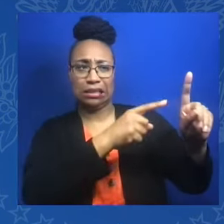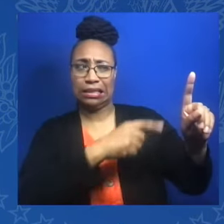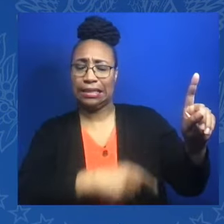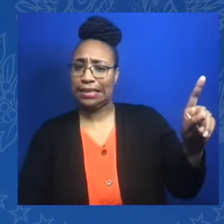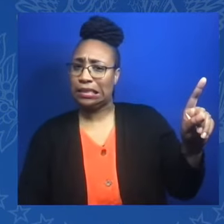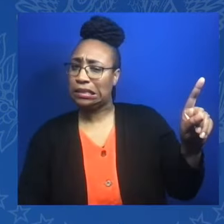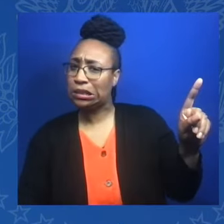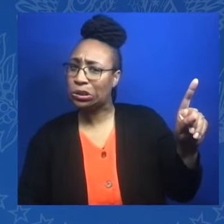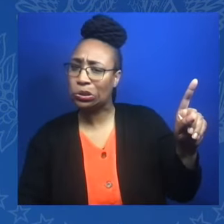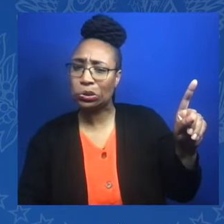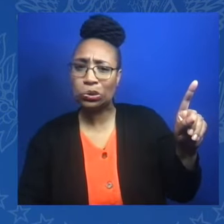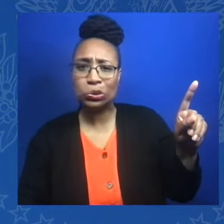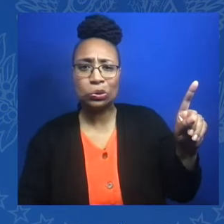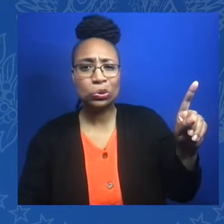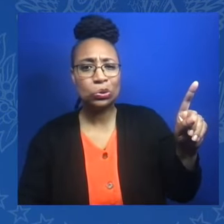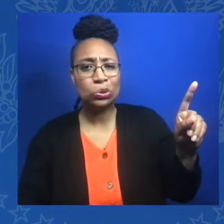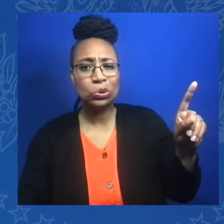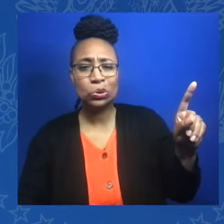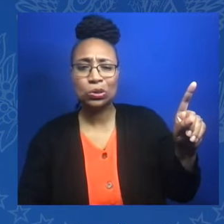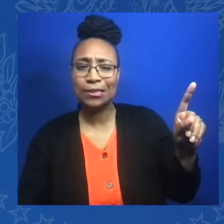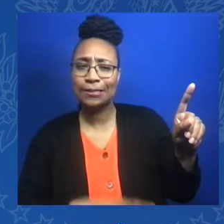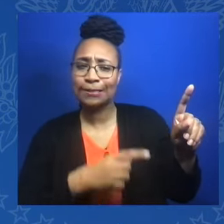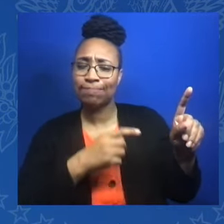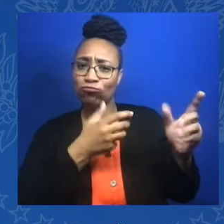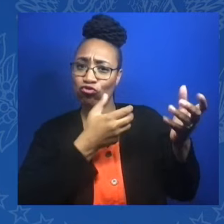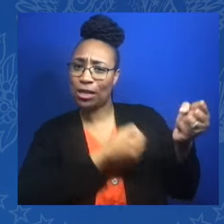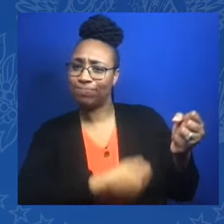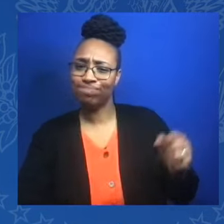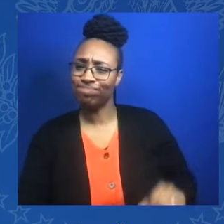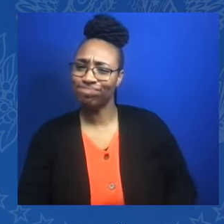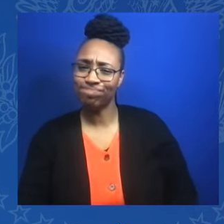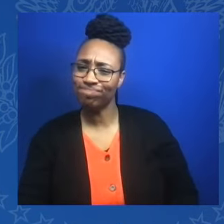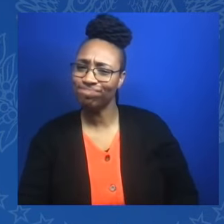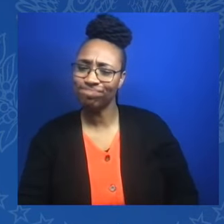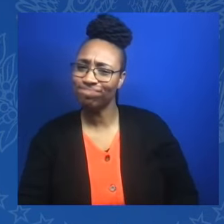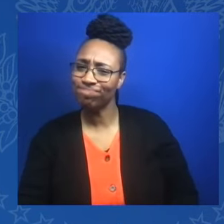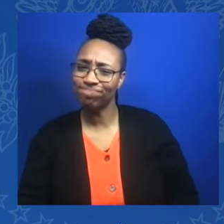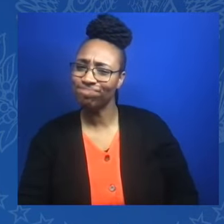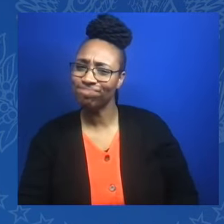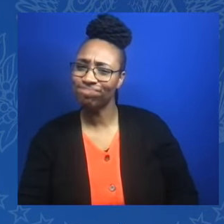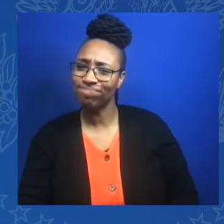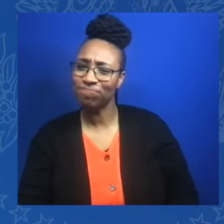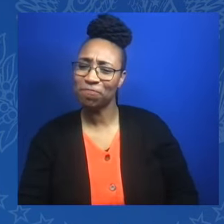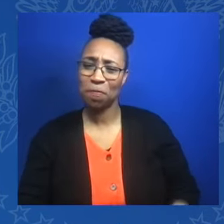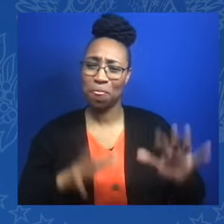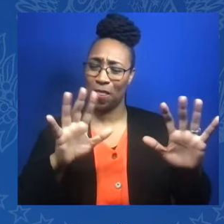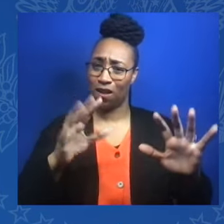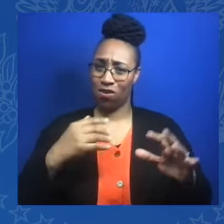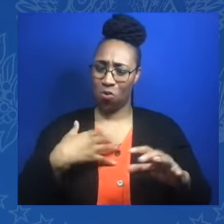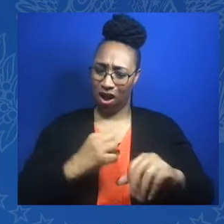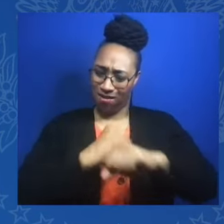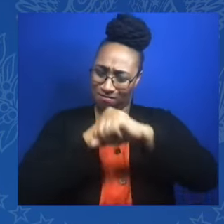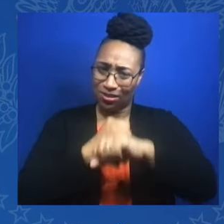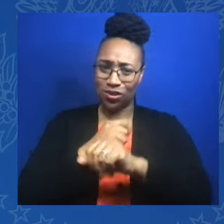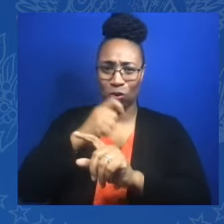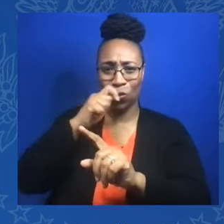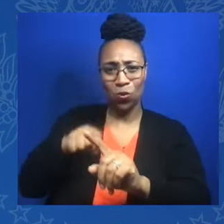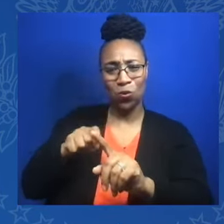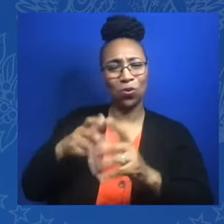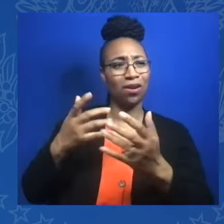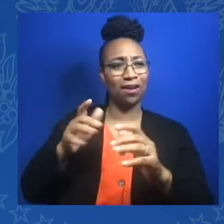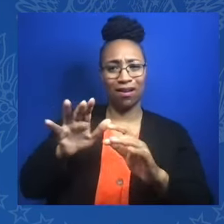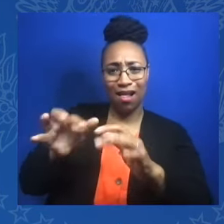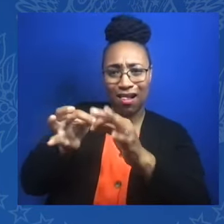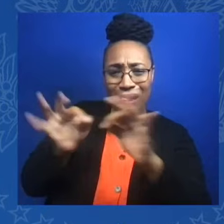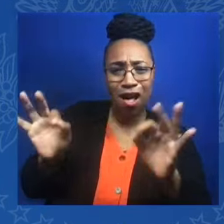of Ukrainians and their will to defend their language, their culture, and their homeland. Mr.